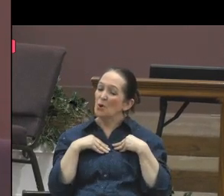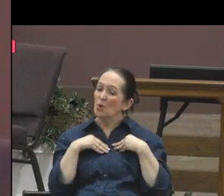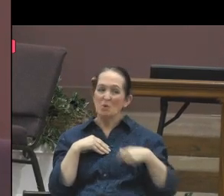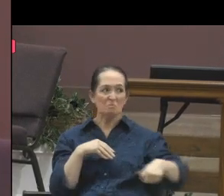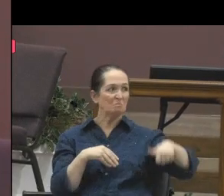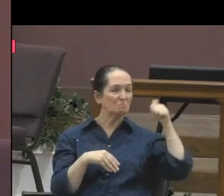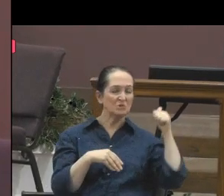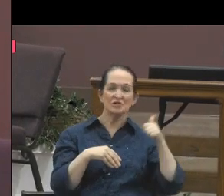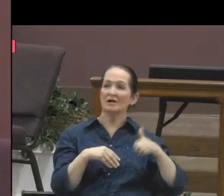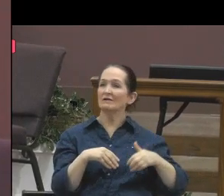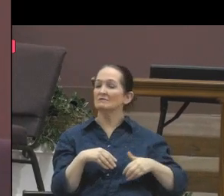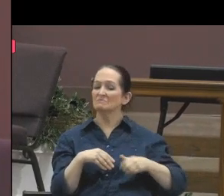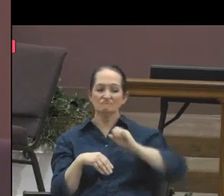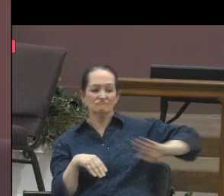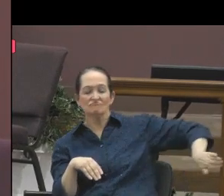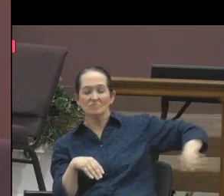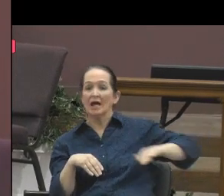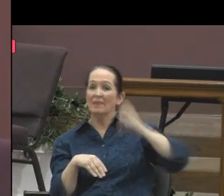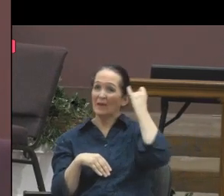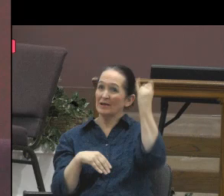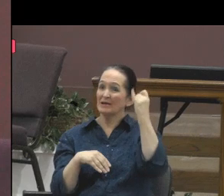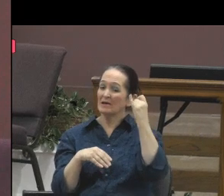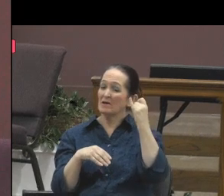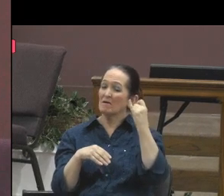of unity through shared beliefs.